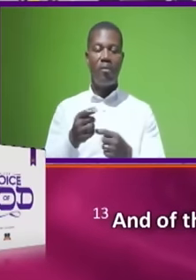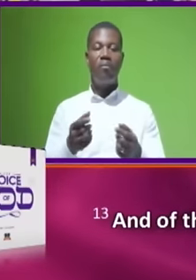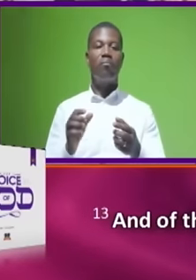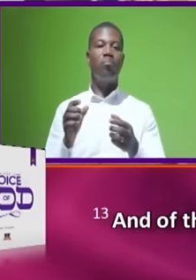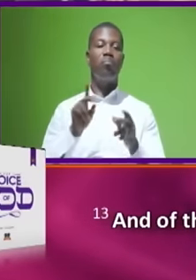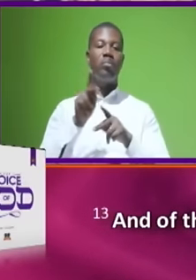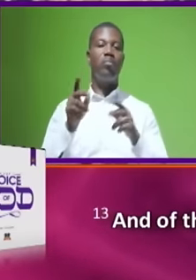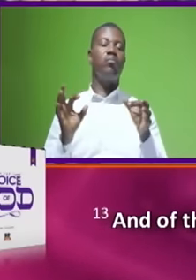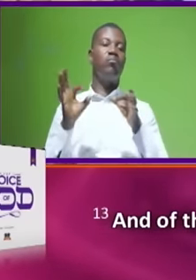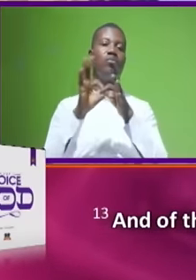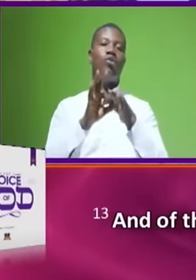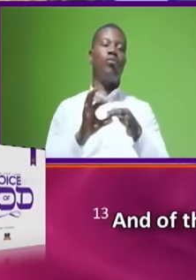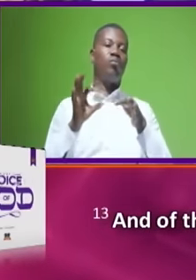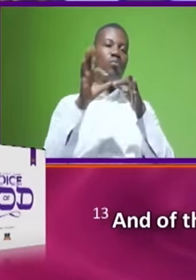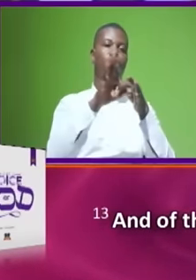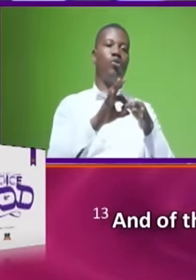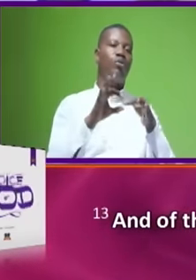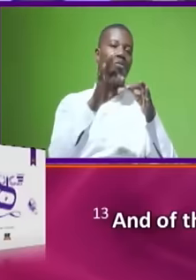Yes.